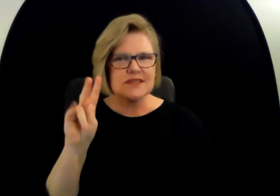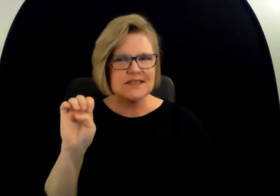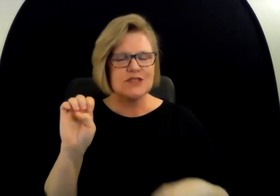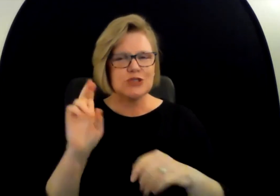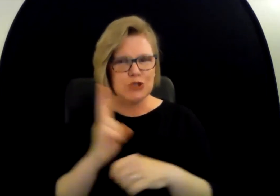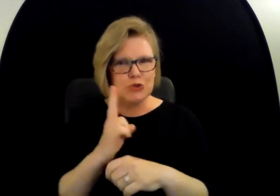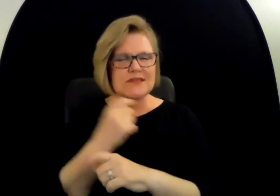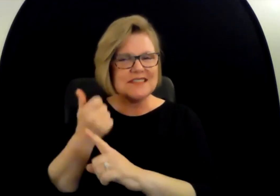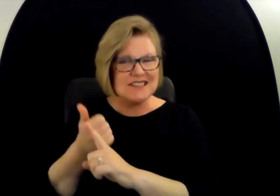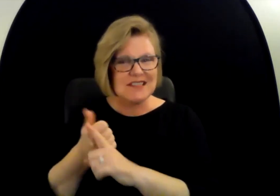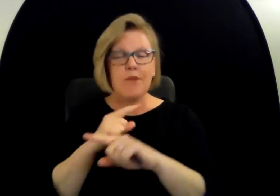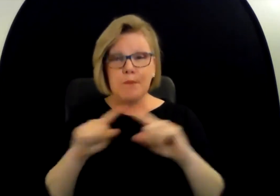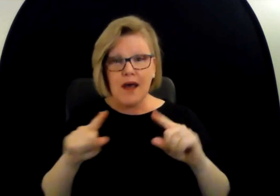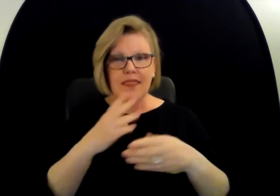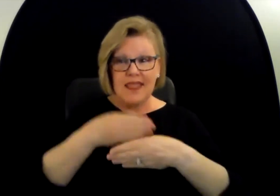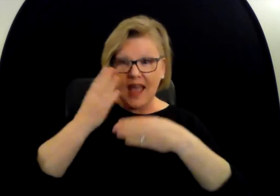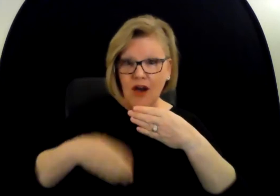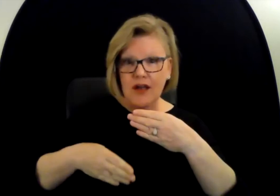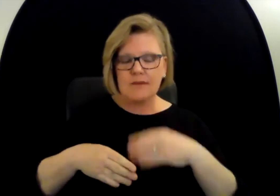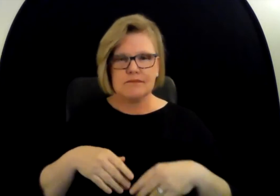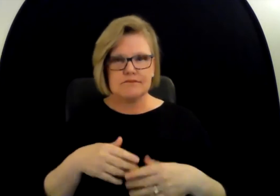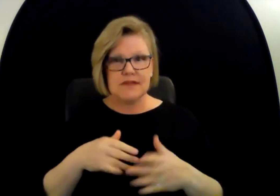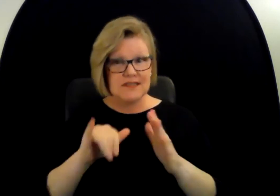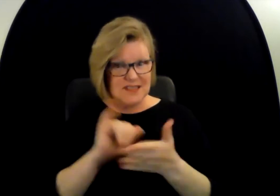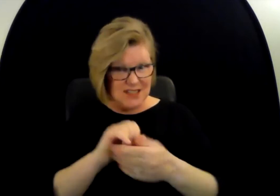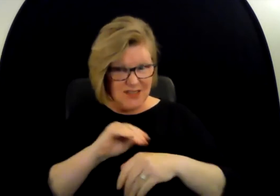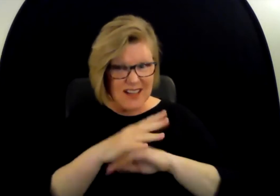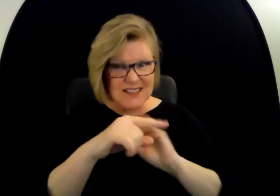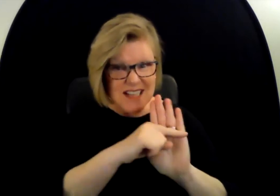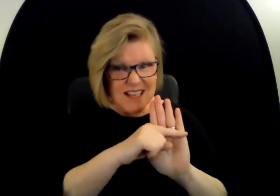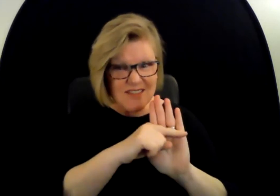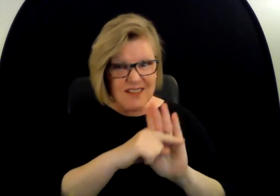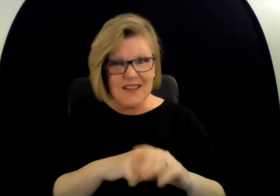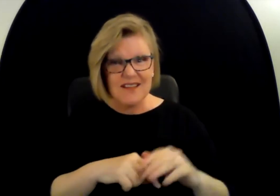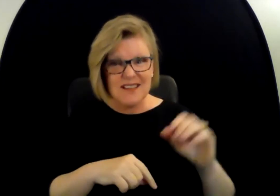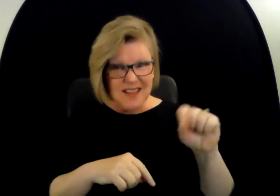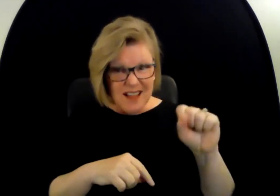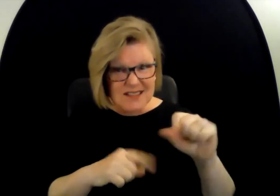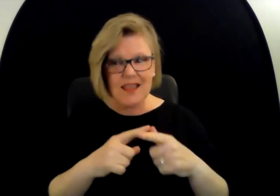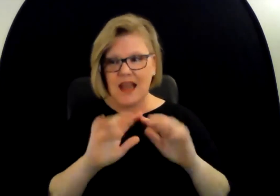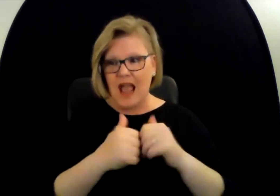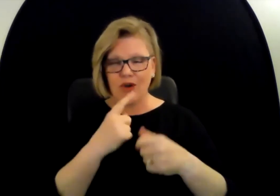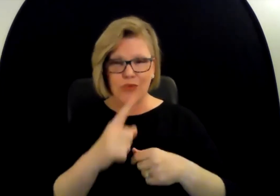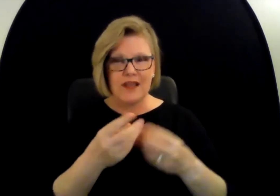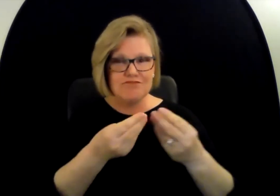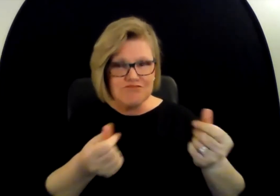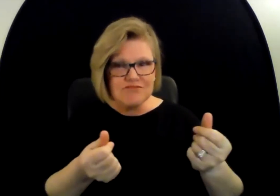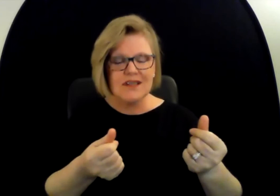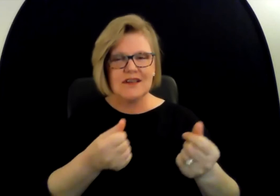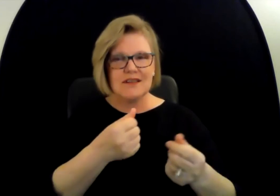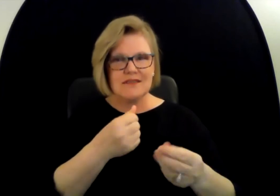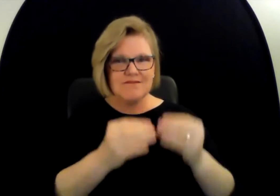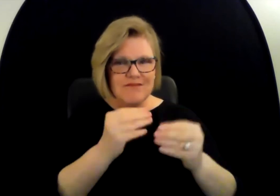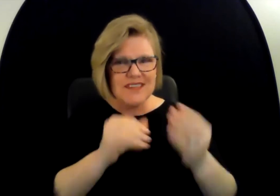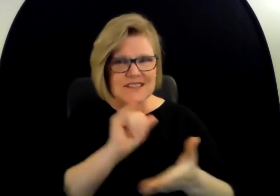on the outcomes, right? Is this affecting you negatively? And if so, how can we help mitigate that for you? I'm so encouraged by the work you